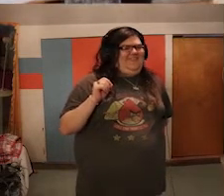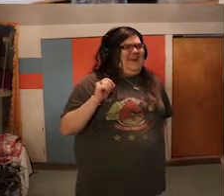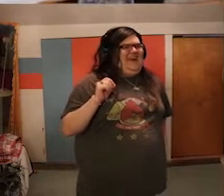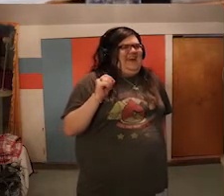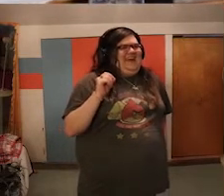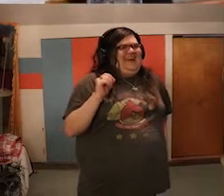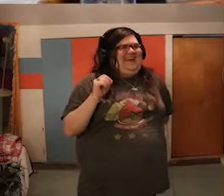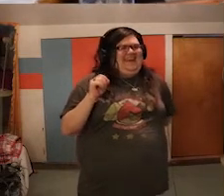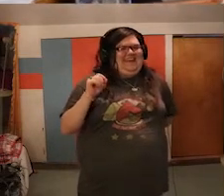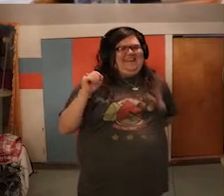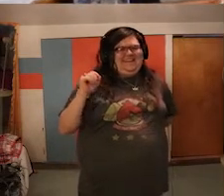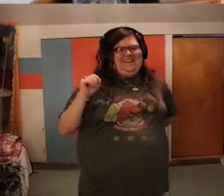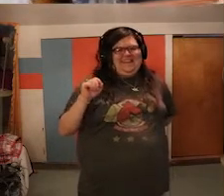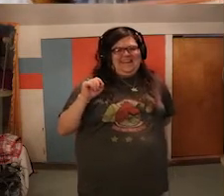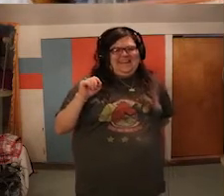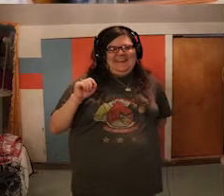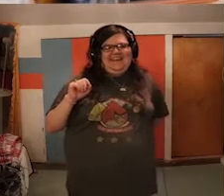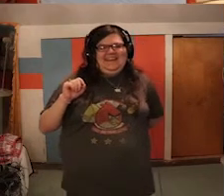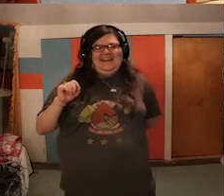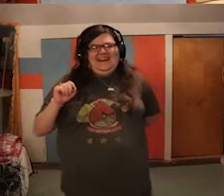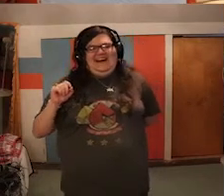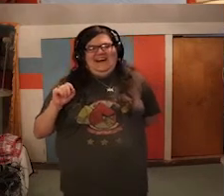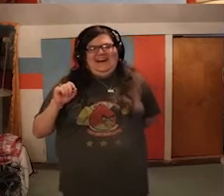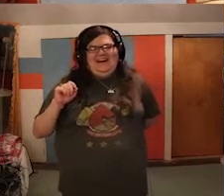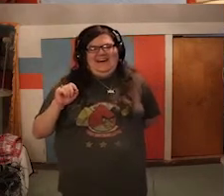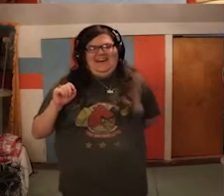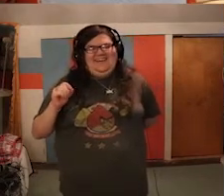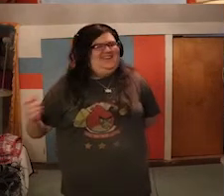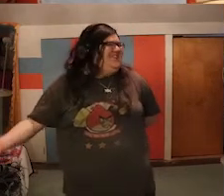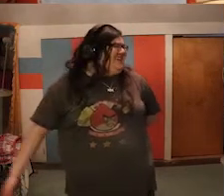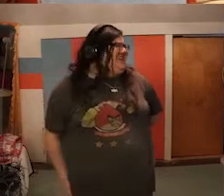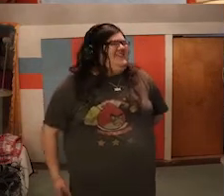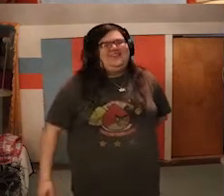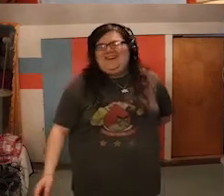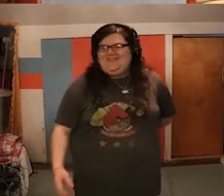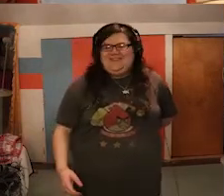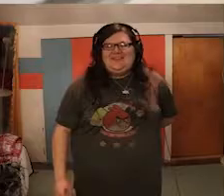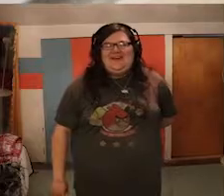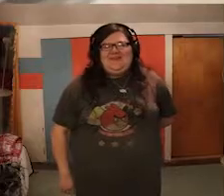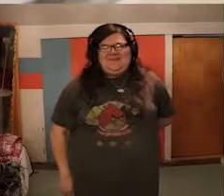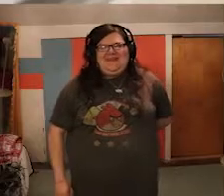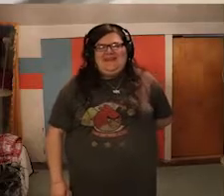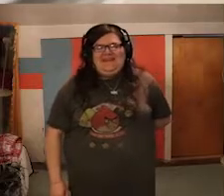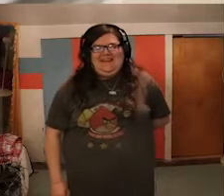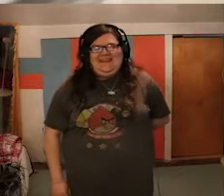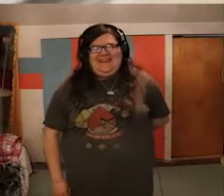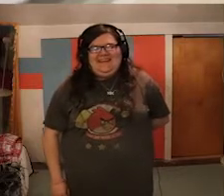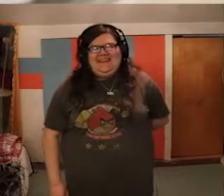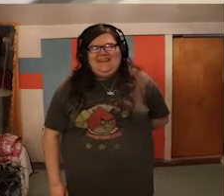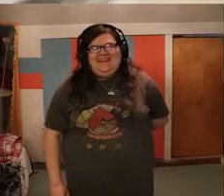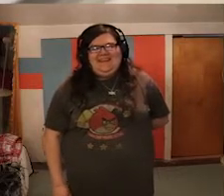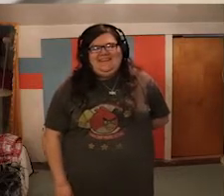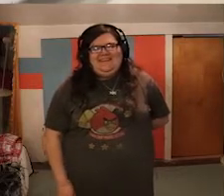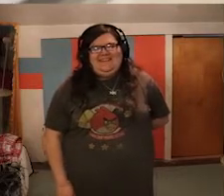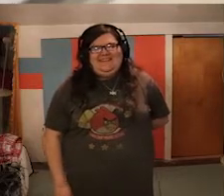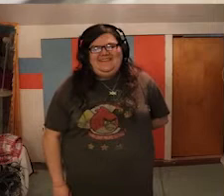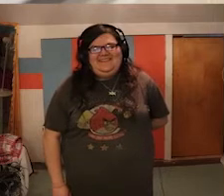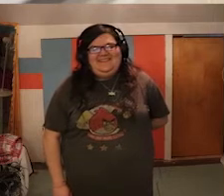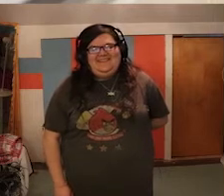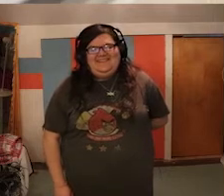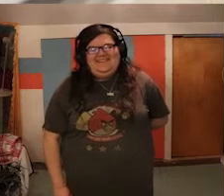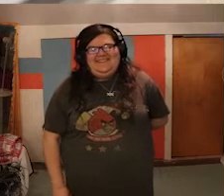Yeah, see, that's why I was a bit like, wait. It's an insult to you. Oh my god, Simon, stop. In the sink. Pissing.